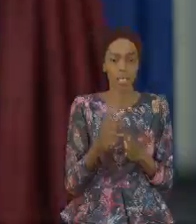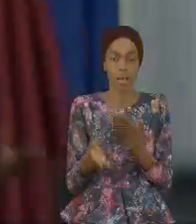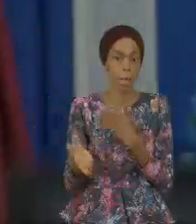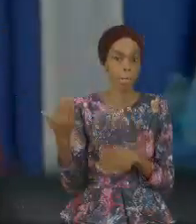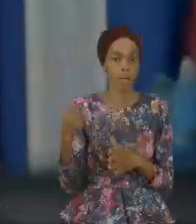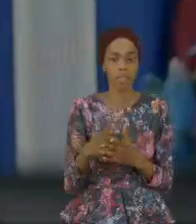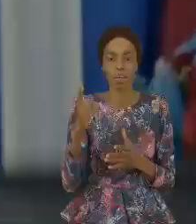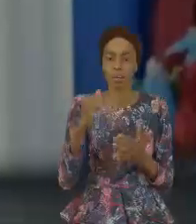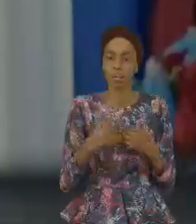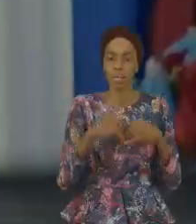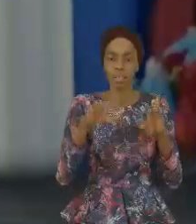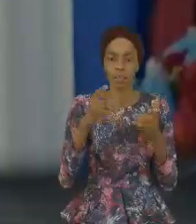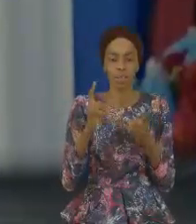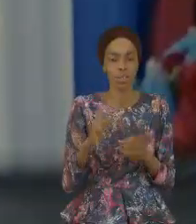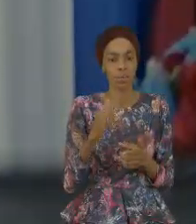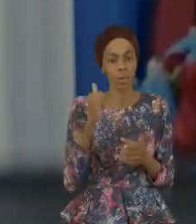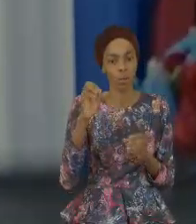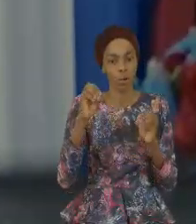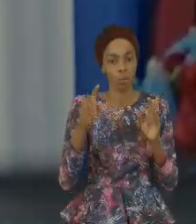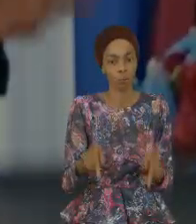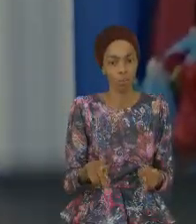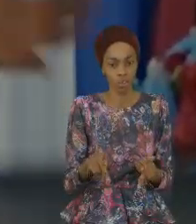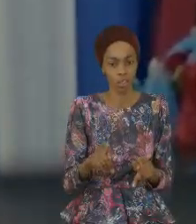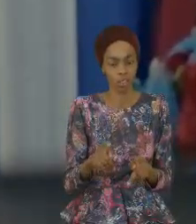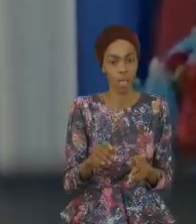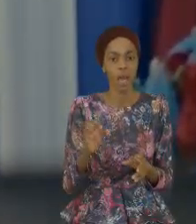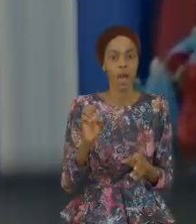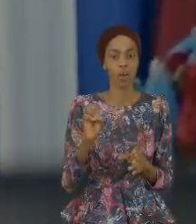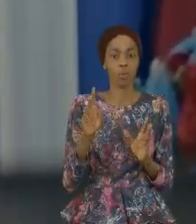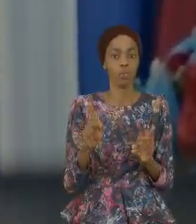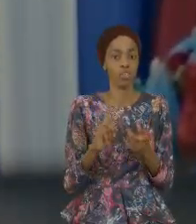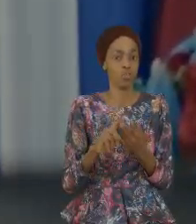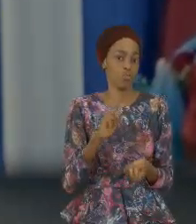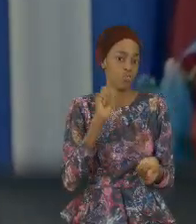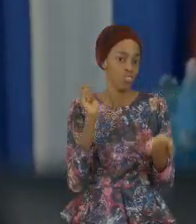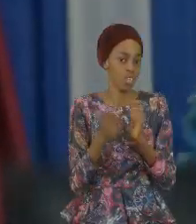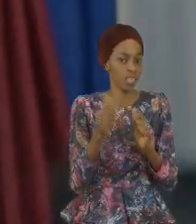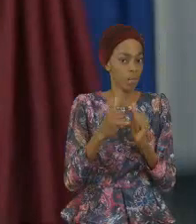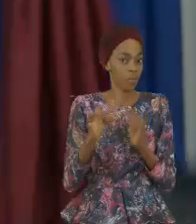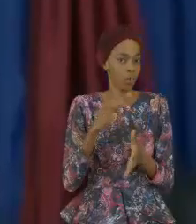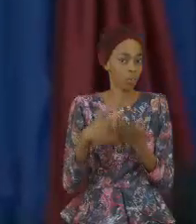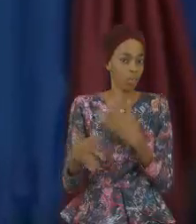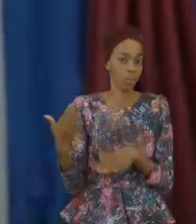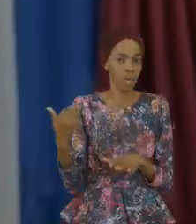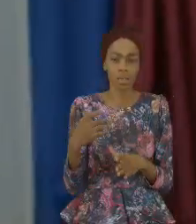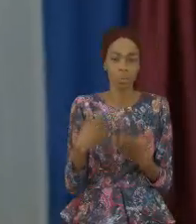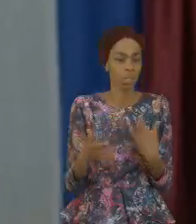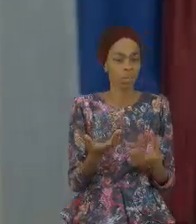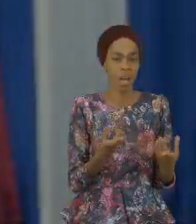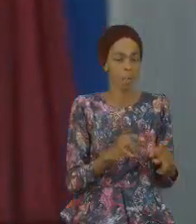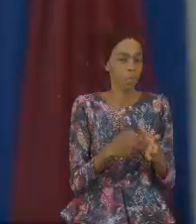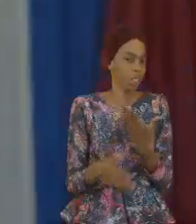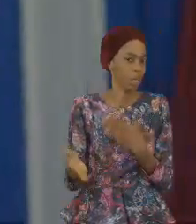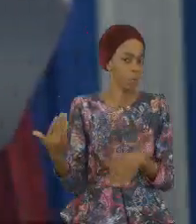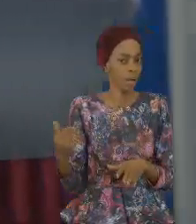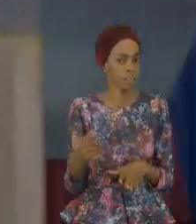you a chance to reverse everything of the past. Whatever had happened in the past, you